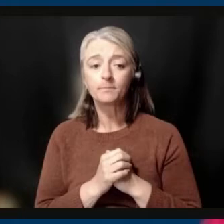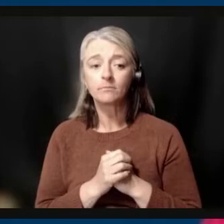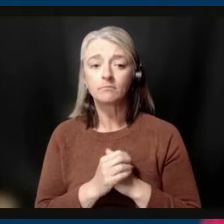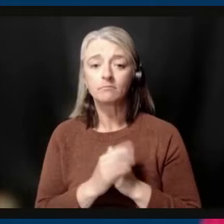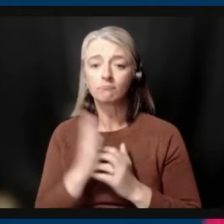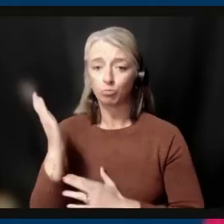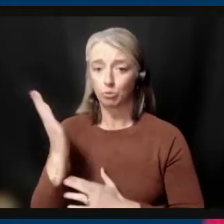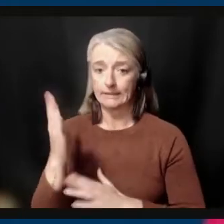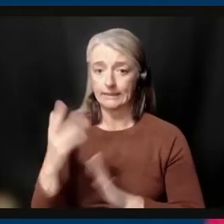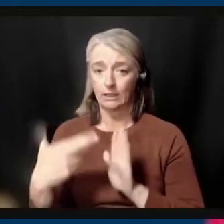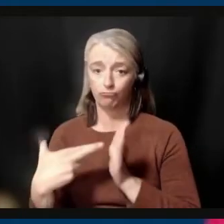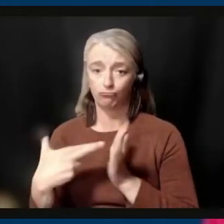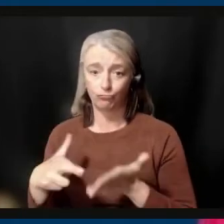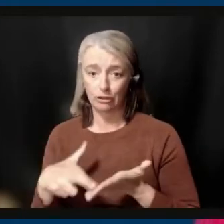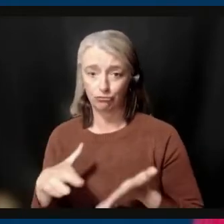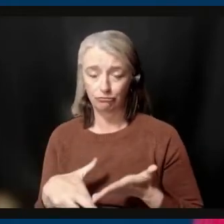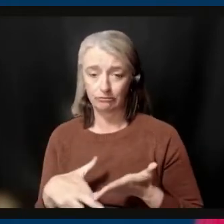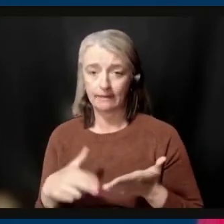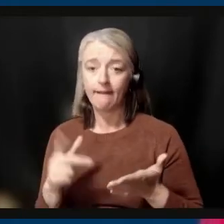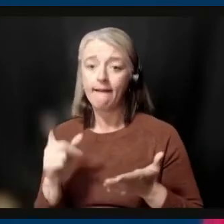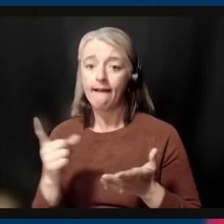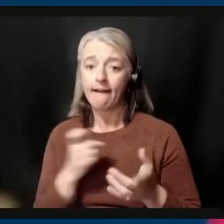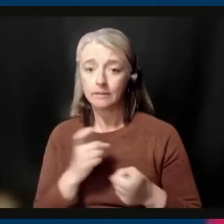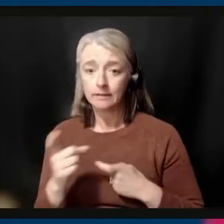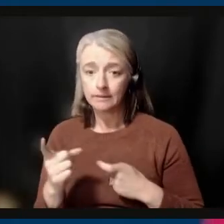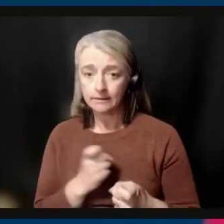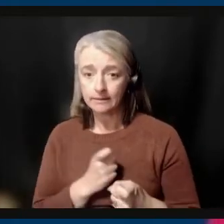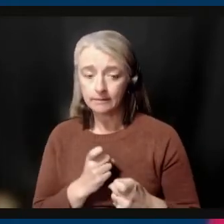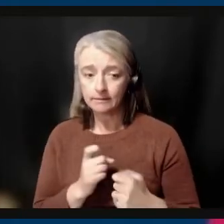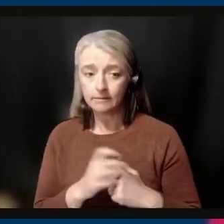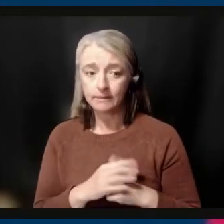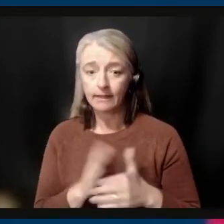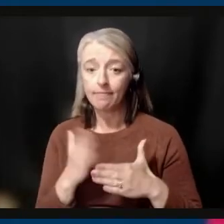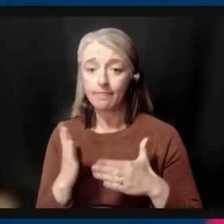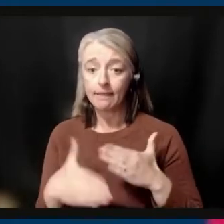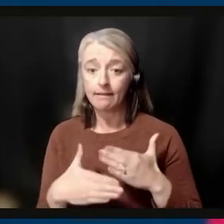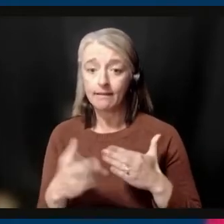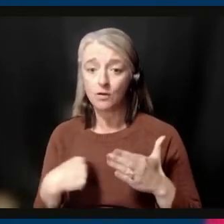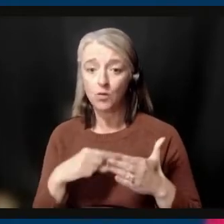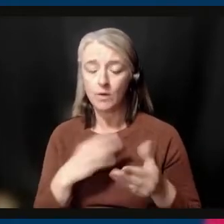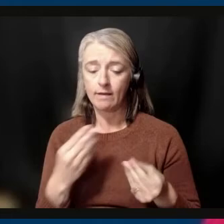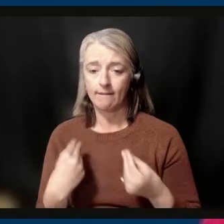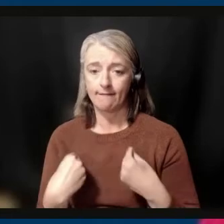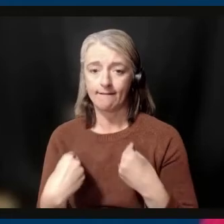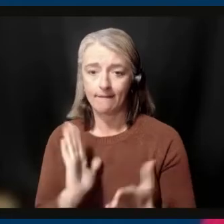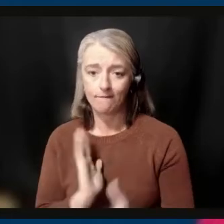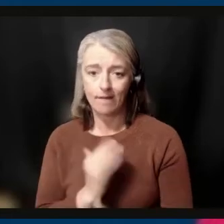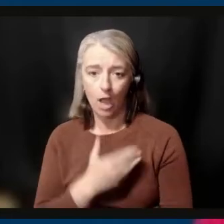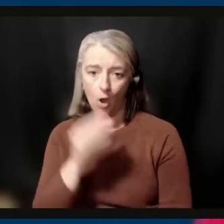and they always have a question for us. And at the end, we give our opinions and